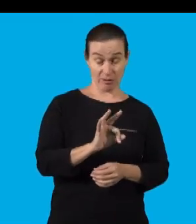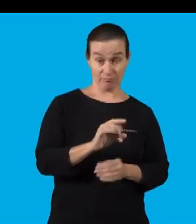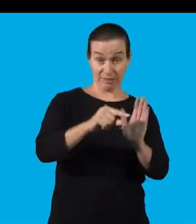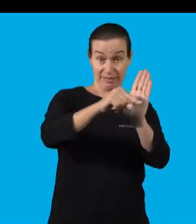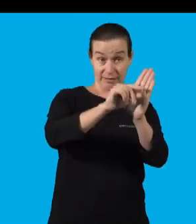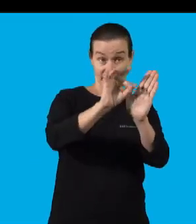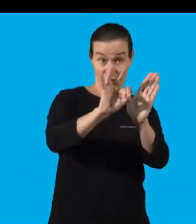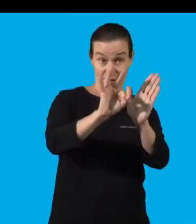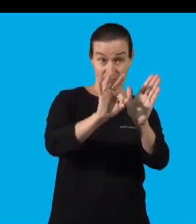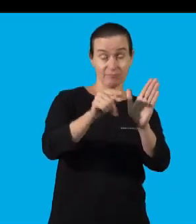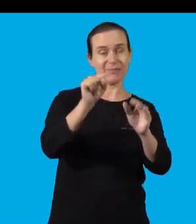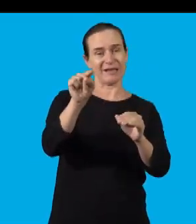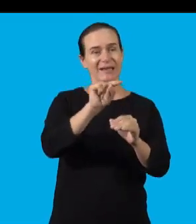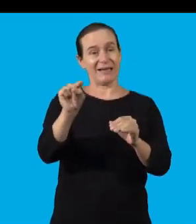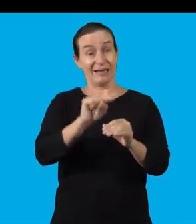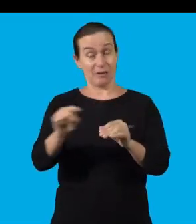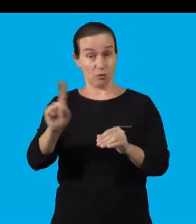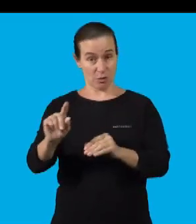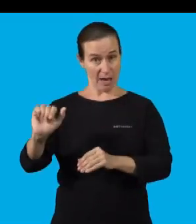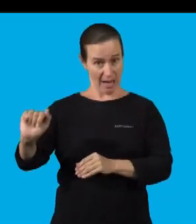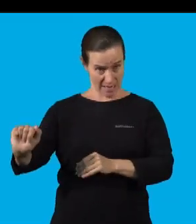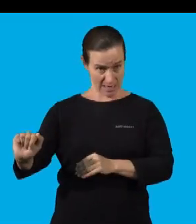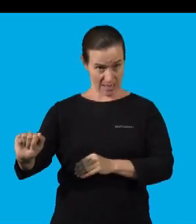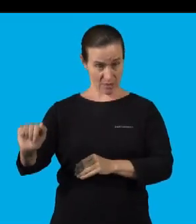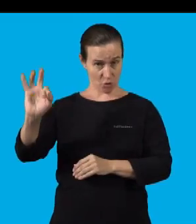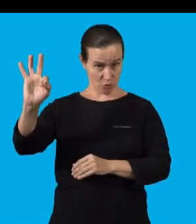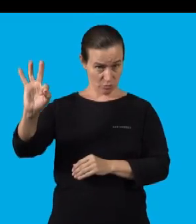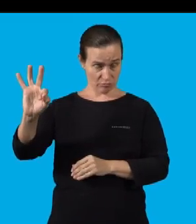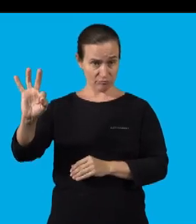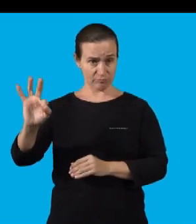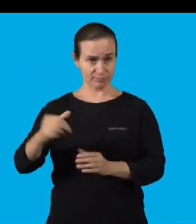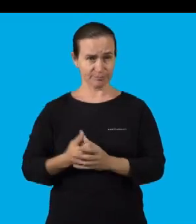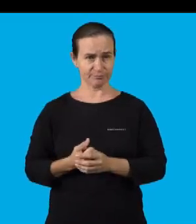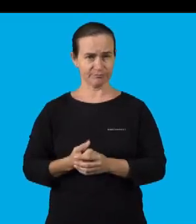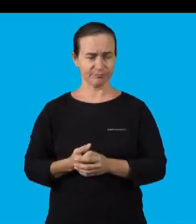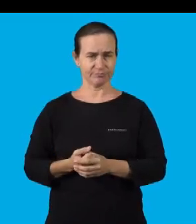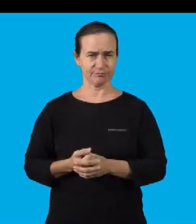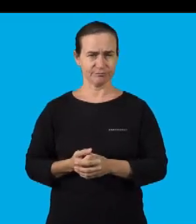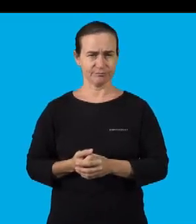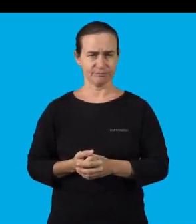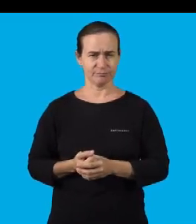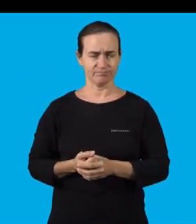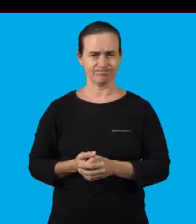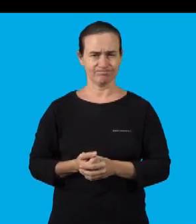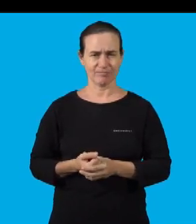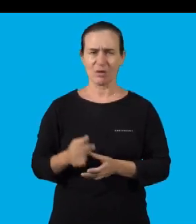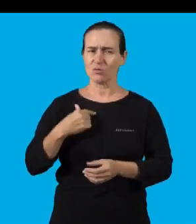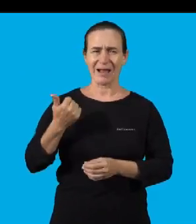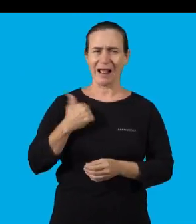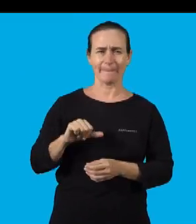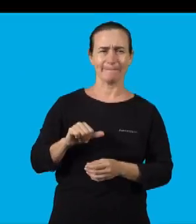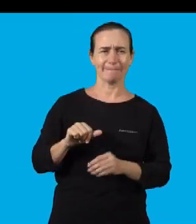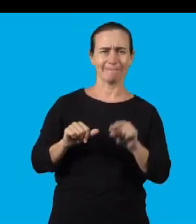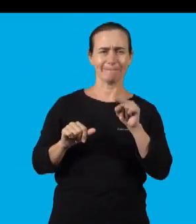of -3, which is of course equals to a cubed. But then now, because we want these two to have